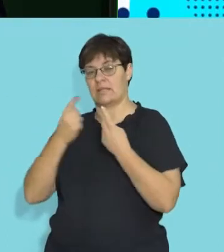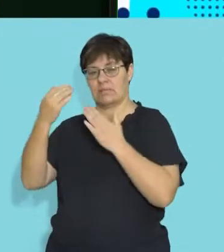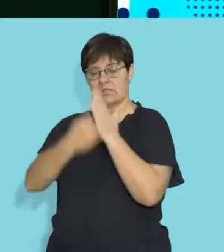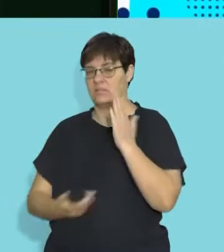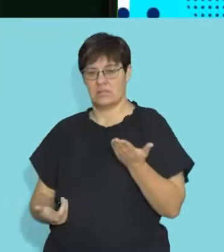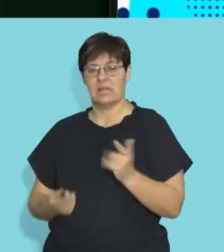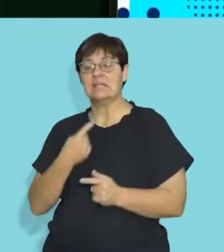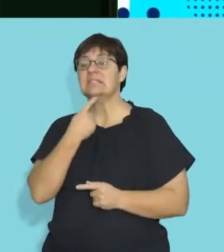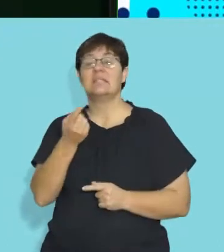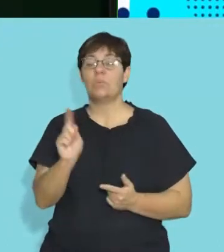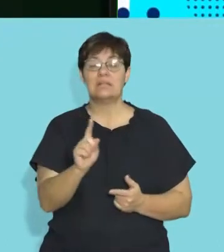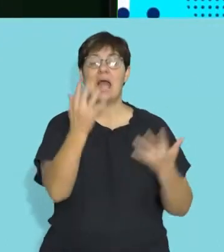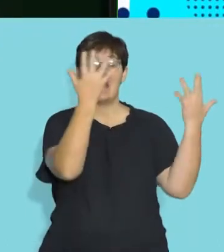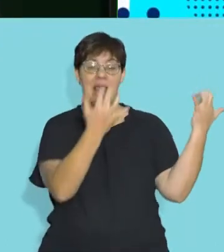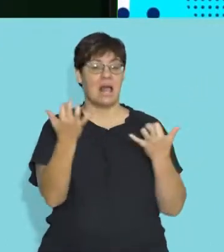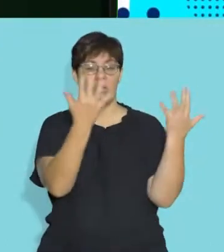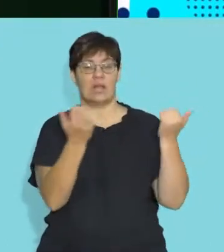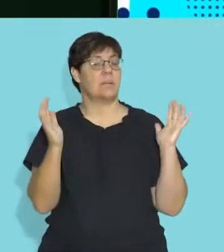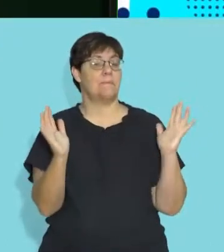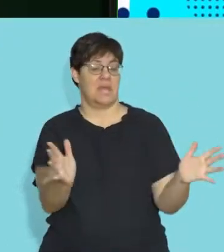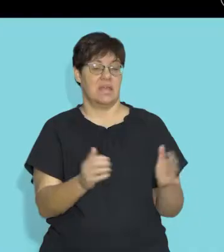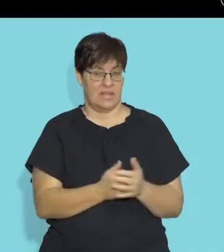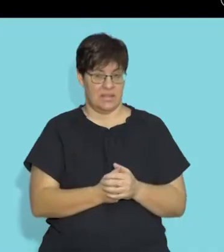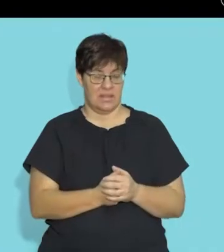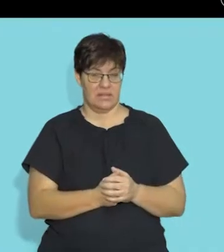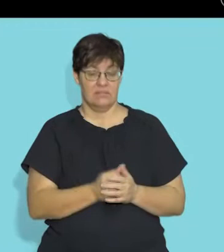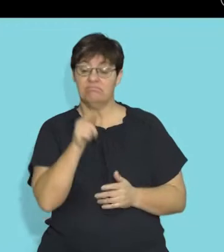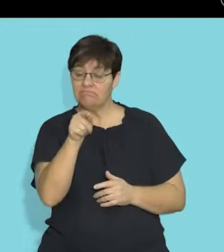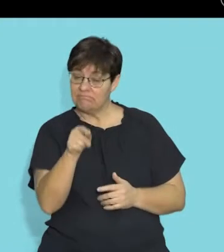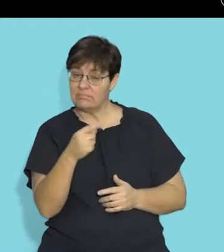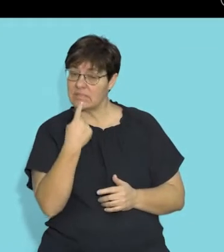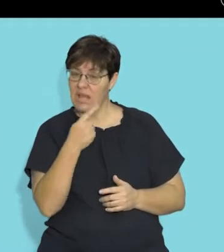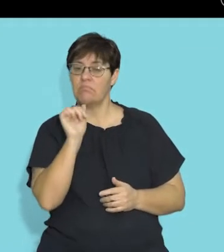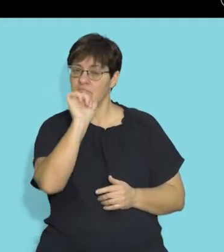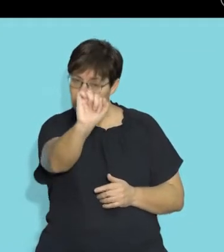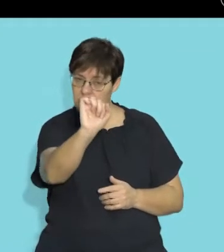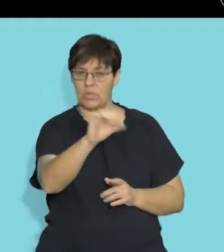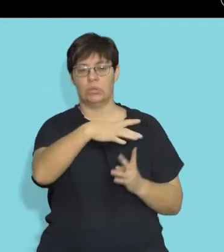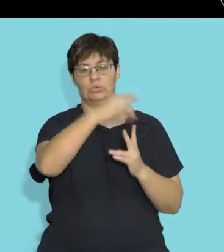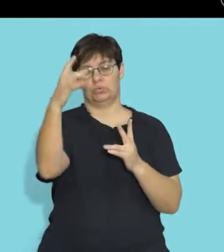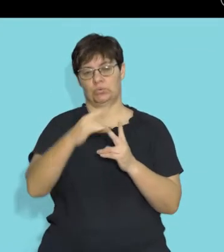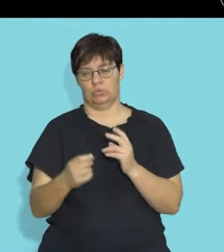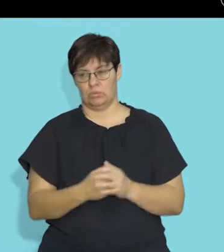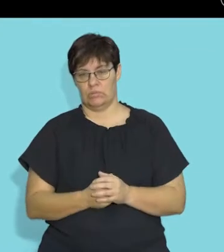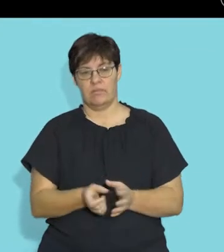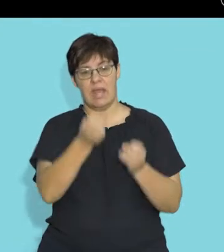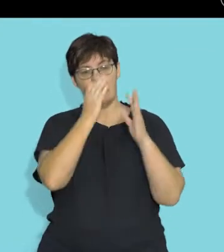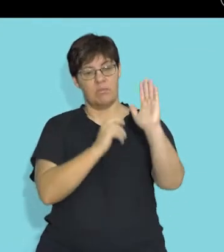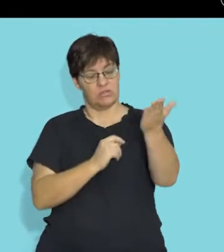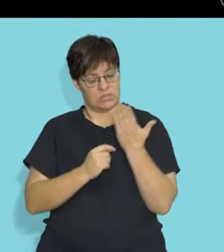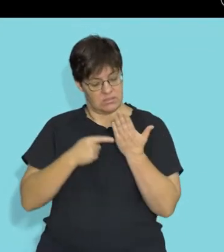It just says calculate, and therefore, when that happens, the choice is yours. Here's my